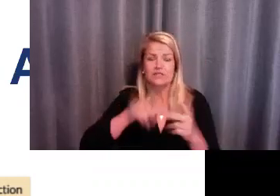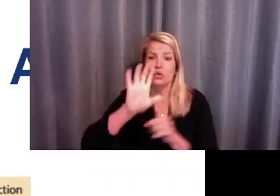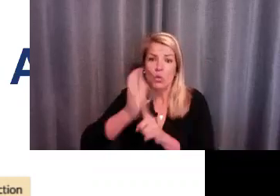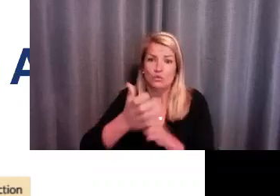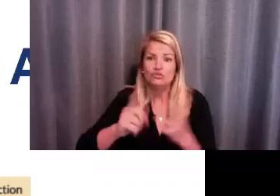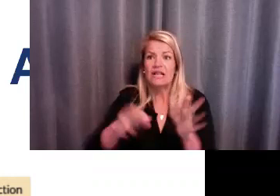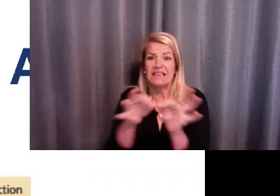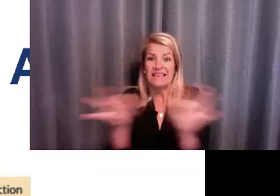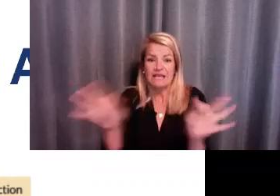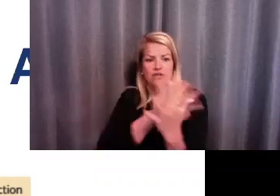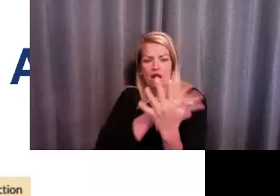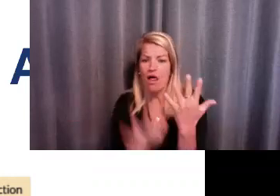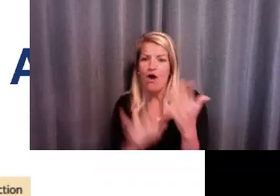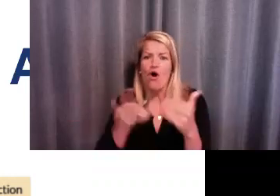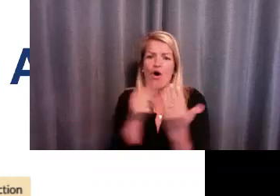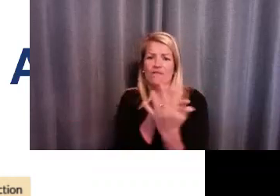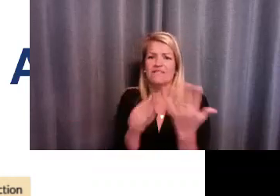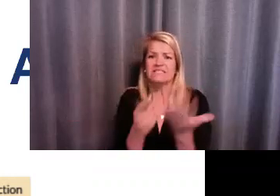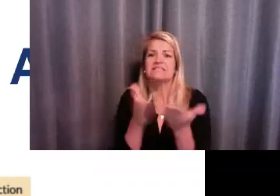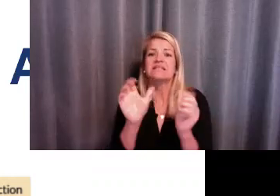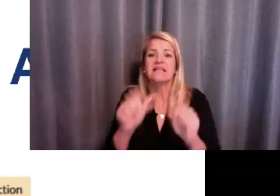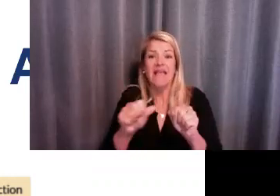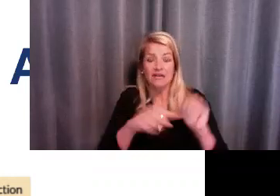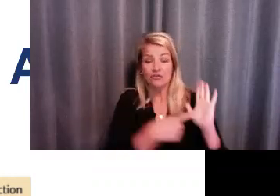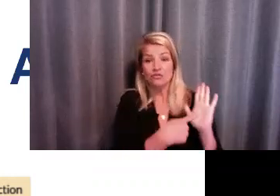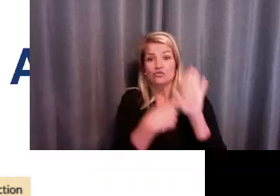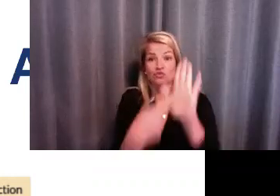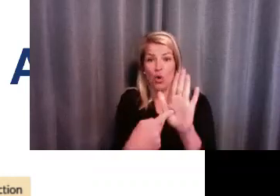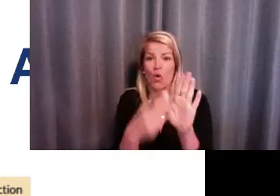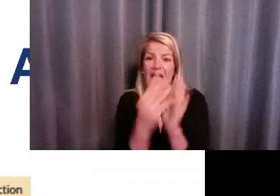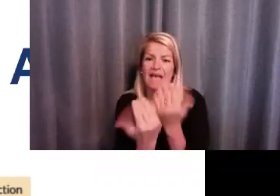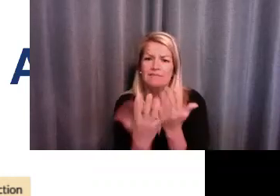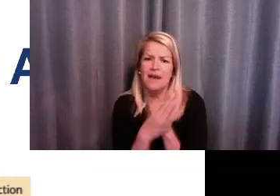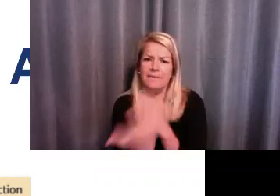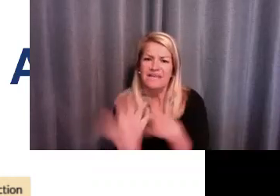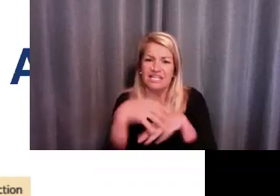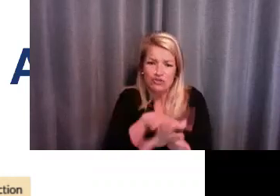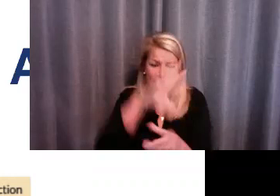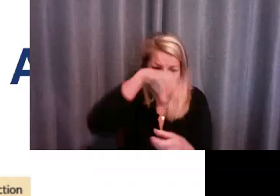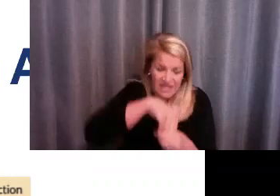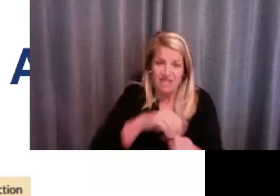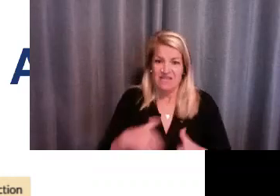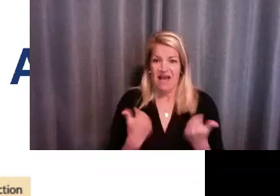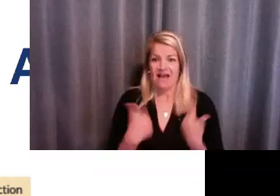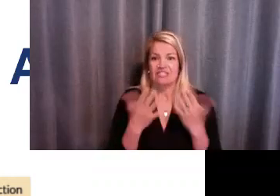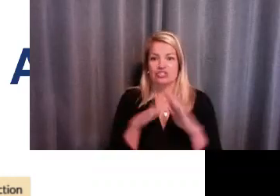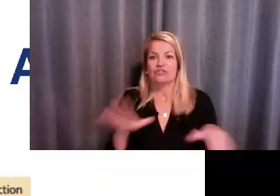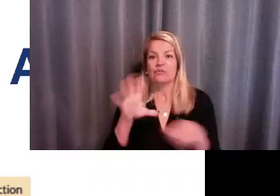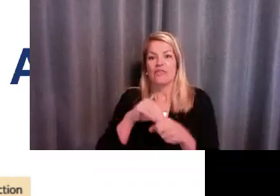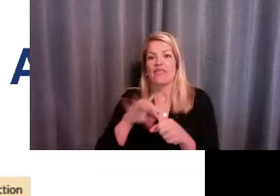and how all of these factors can be reflected and integrated even in very young children's classroom